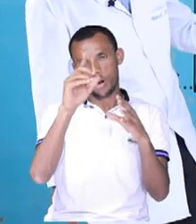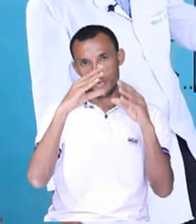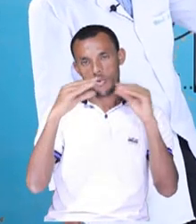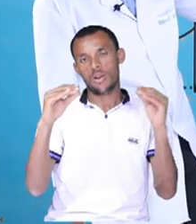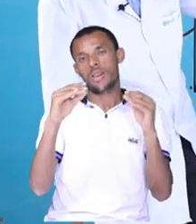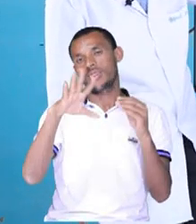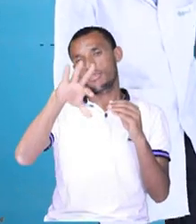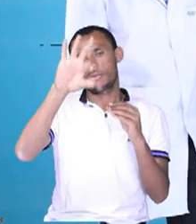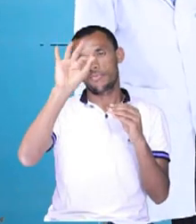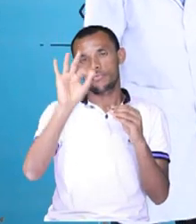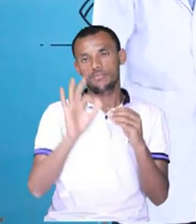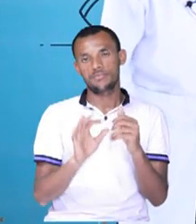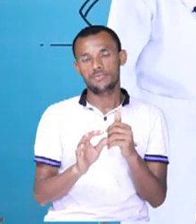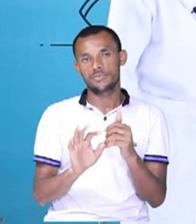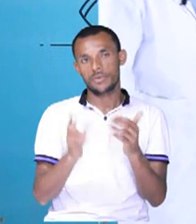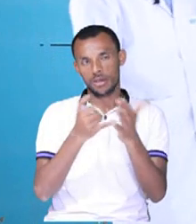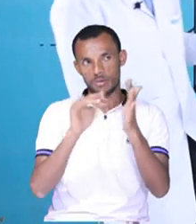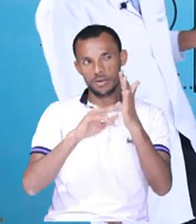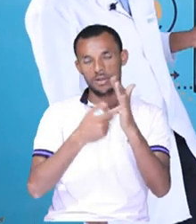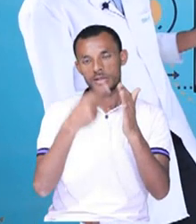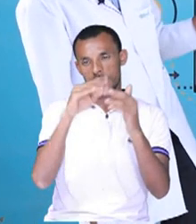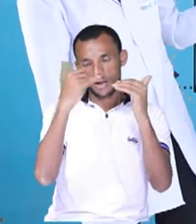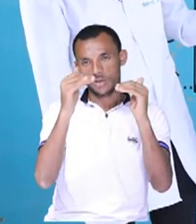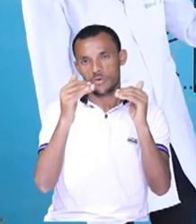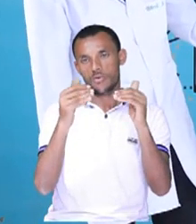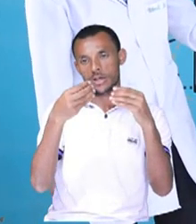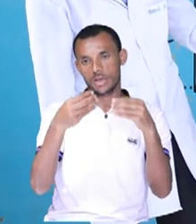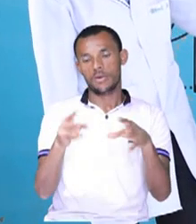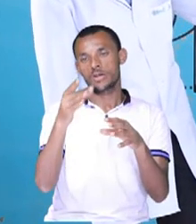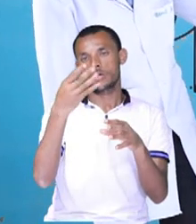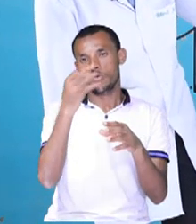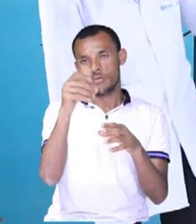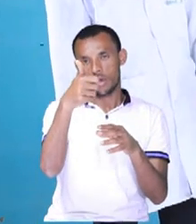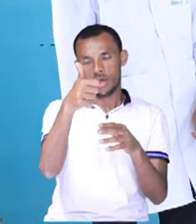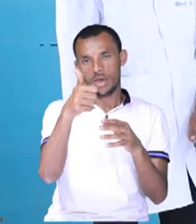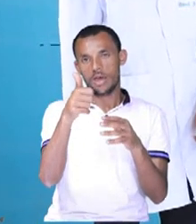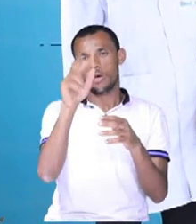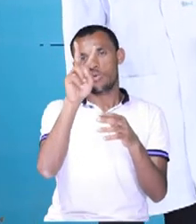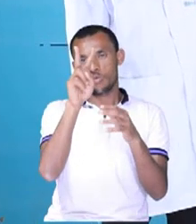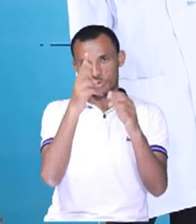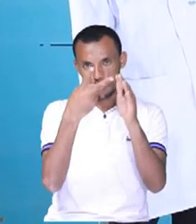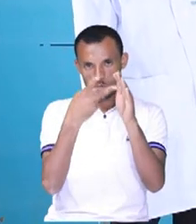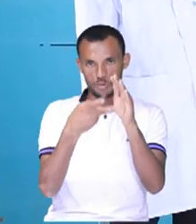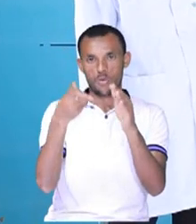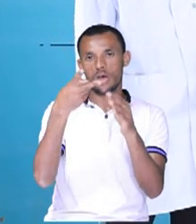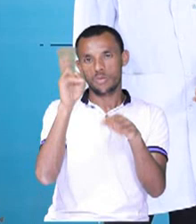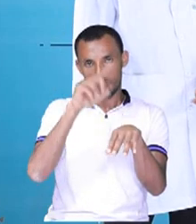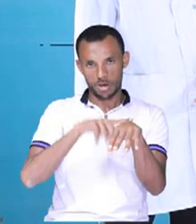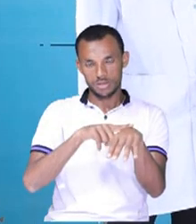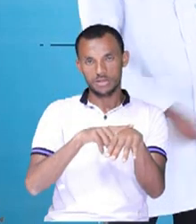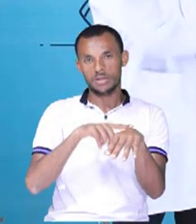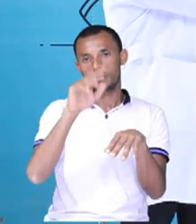Disappear, 1 mole of B is formed. That is, the rate of disappearance of A is twice the rate of the appearance of